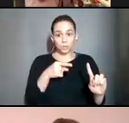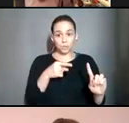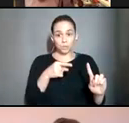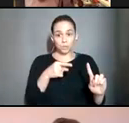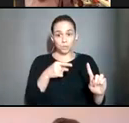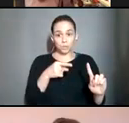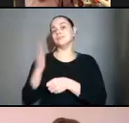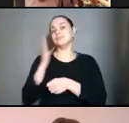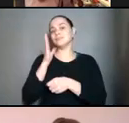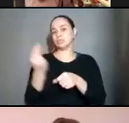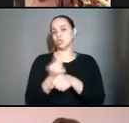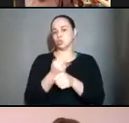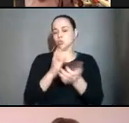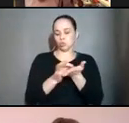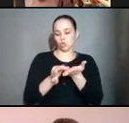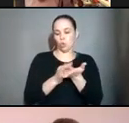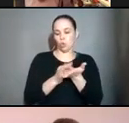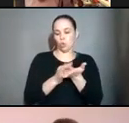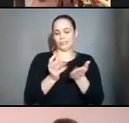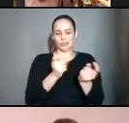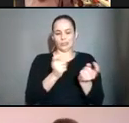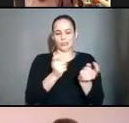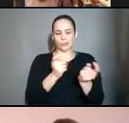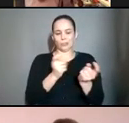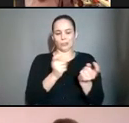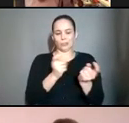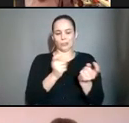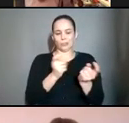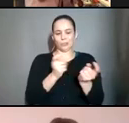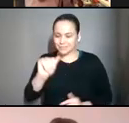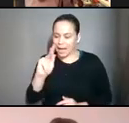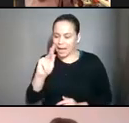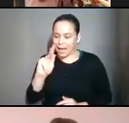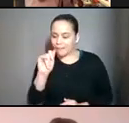for avatar, their music, or their wallpaper.